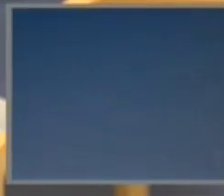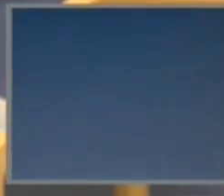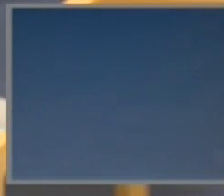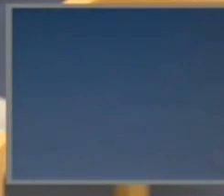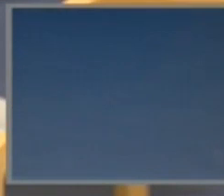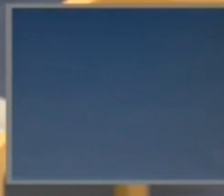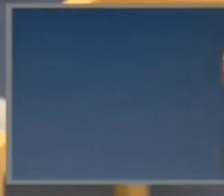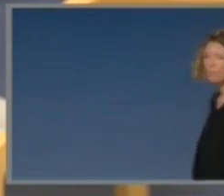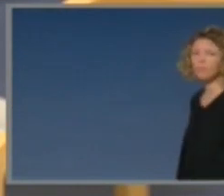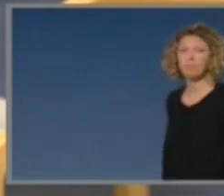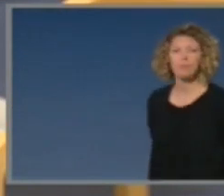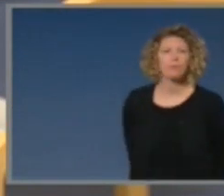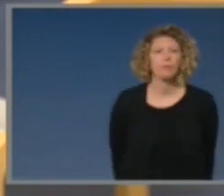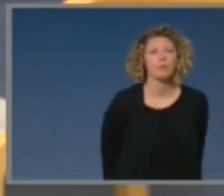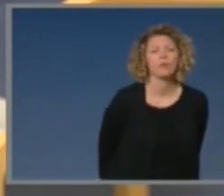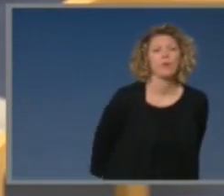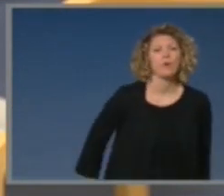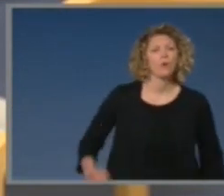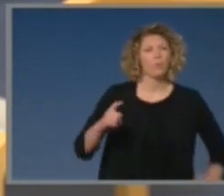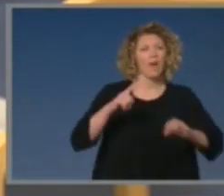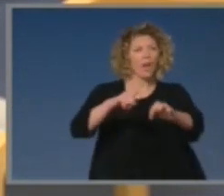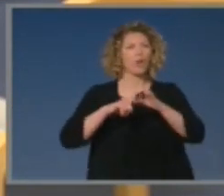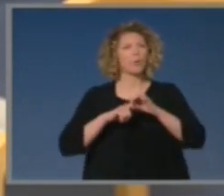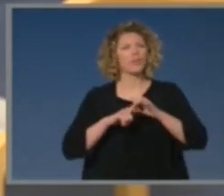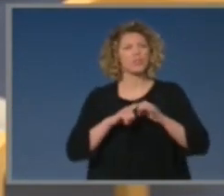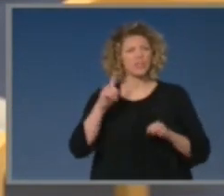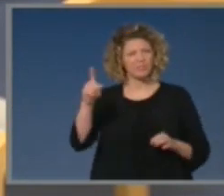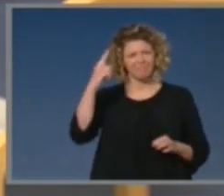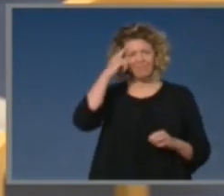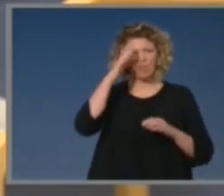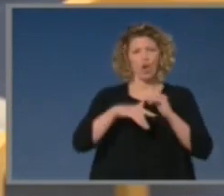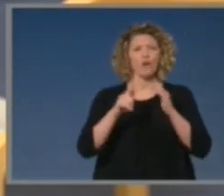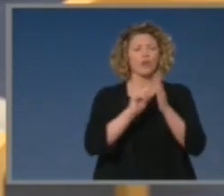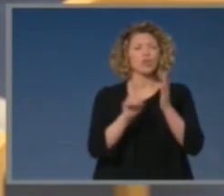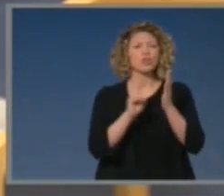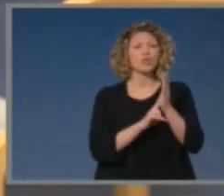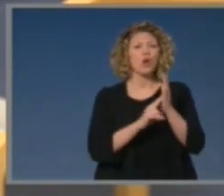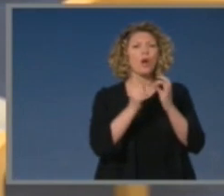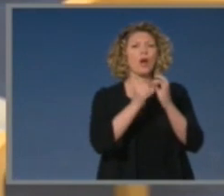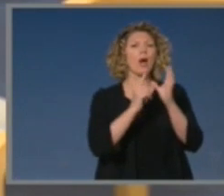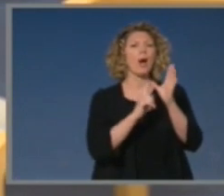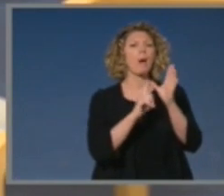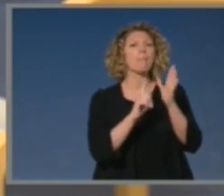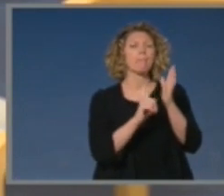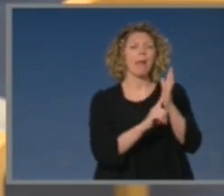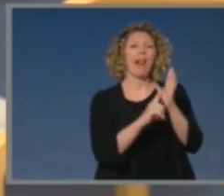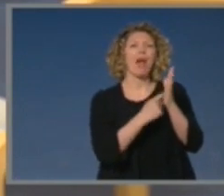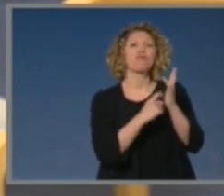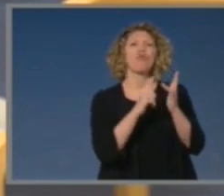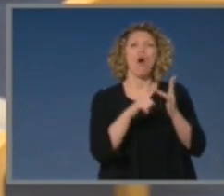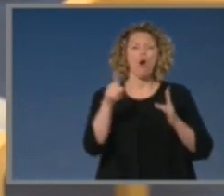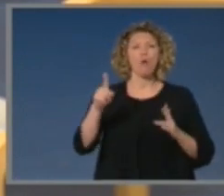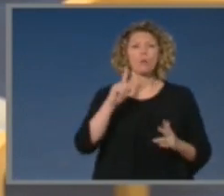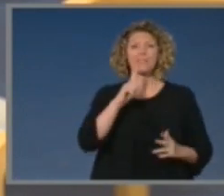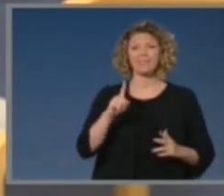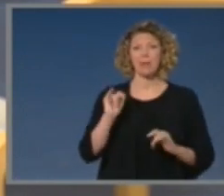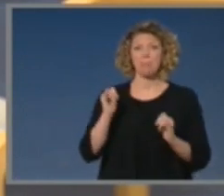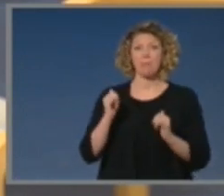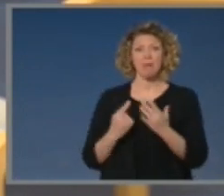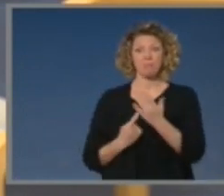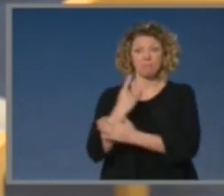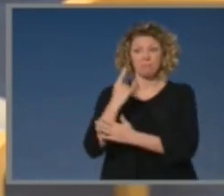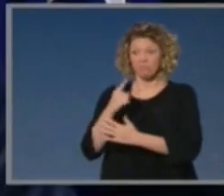cause problems for him in federal parliament, and are you concerned this Nationals infighting occurring now will affect the government's chances in Eden-Monaro?